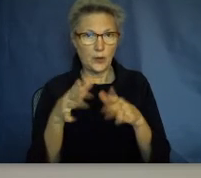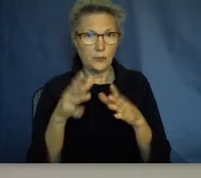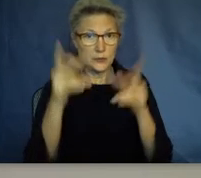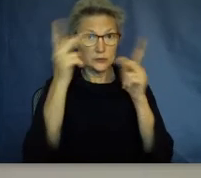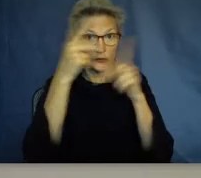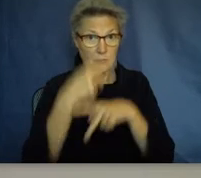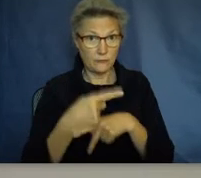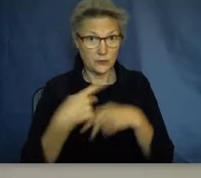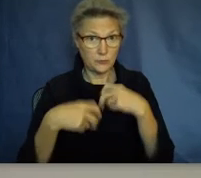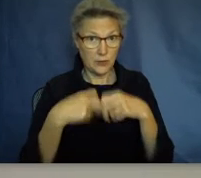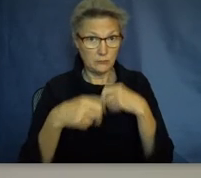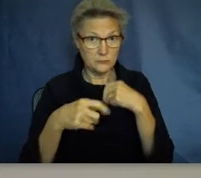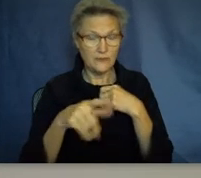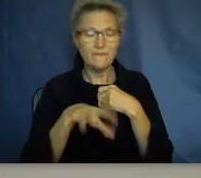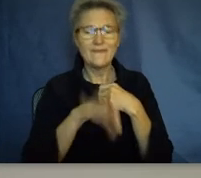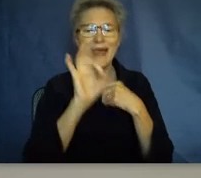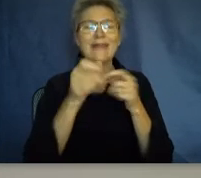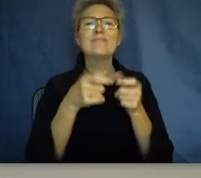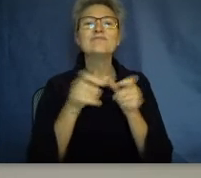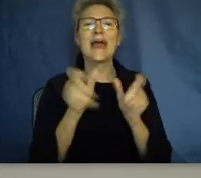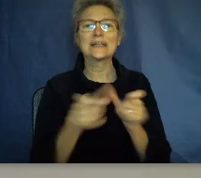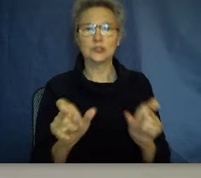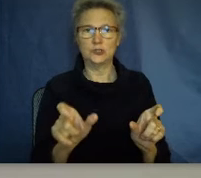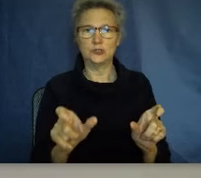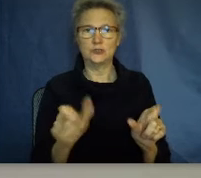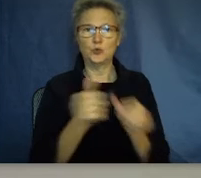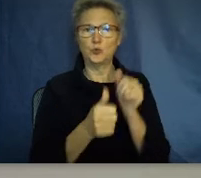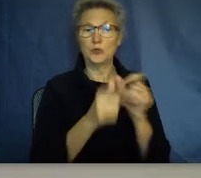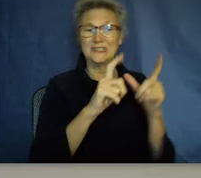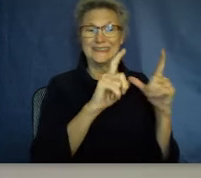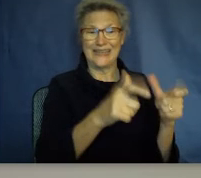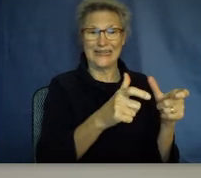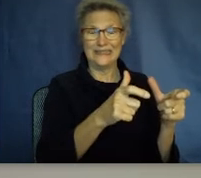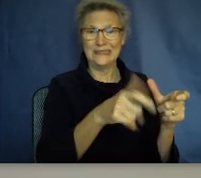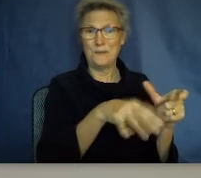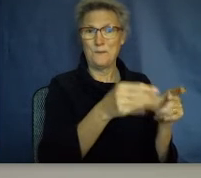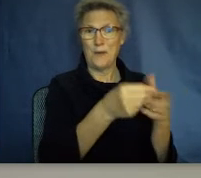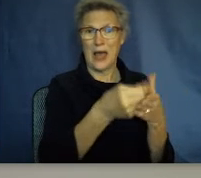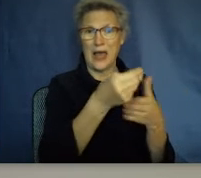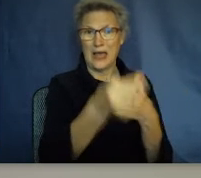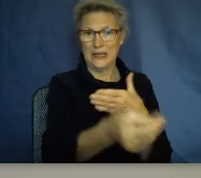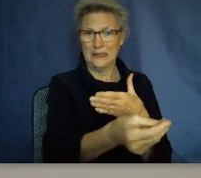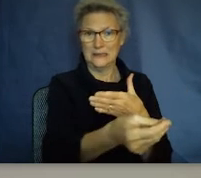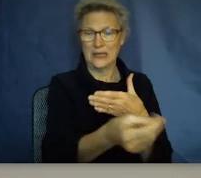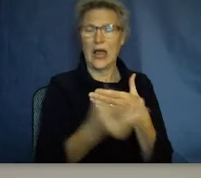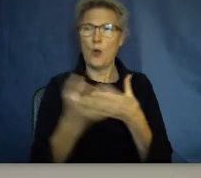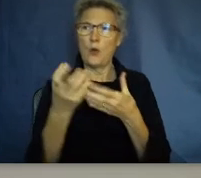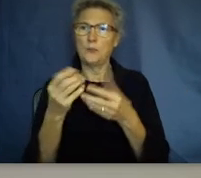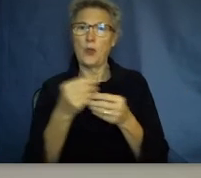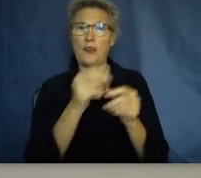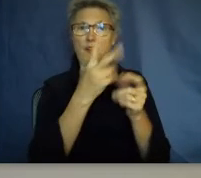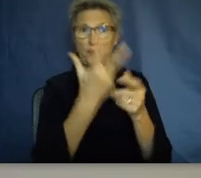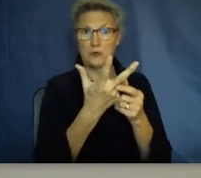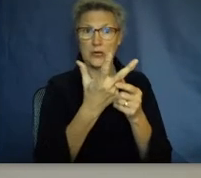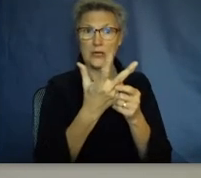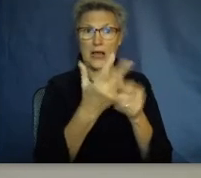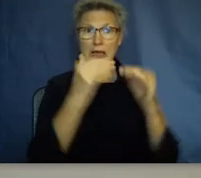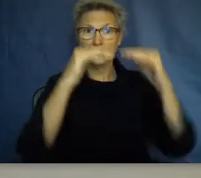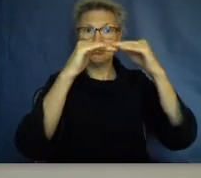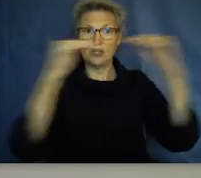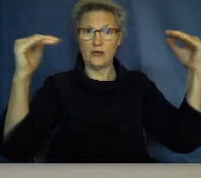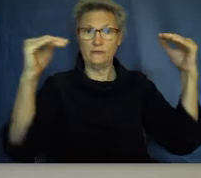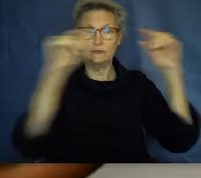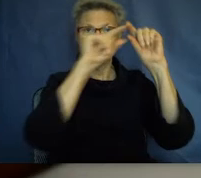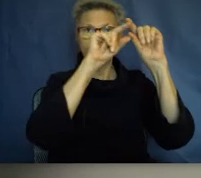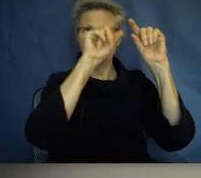is to find factors. Since I want to know which set to buy, and I know that I want to put 3 on a shelf,